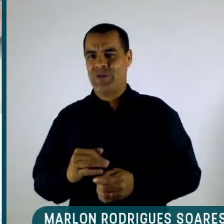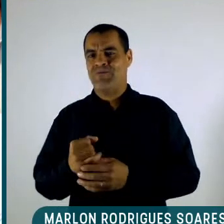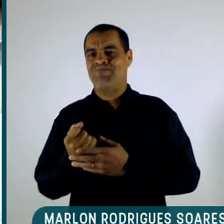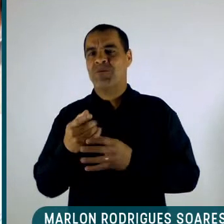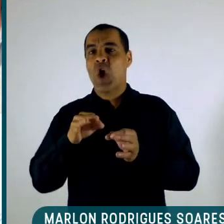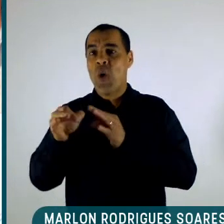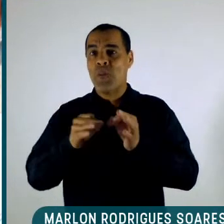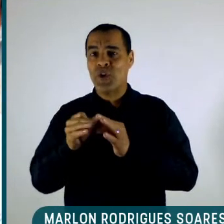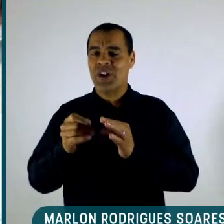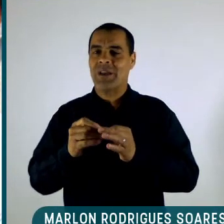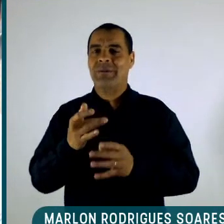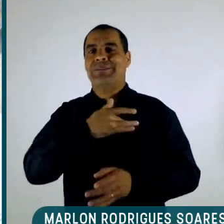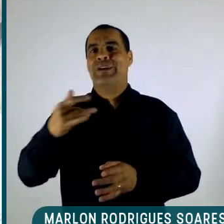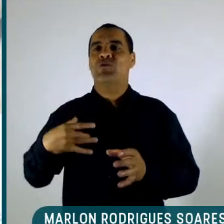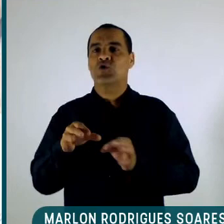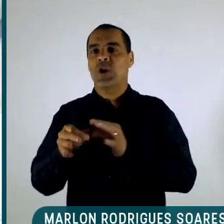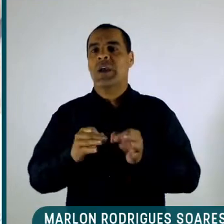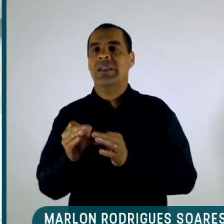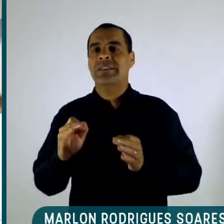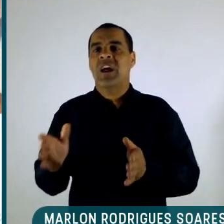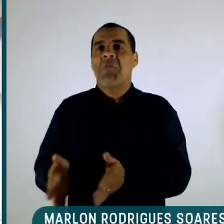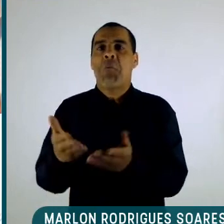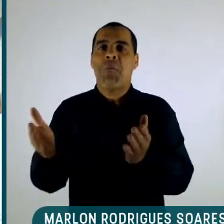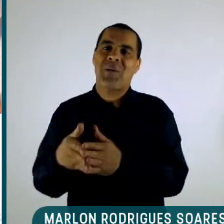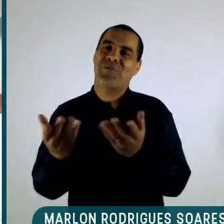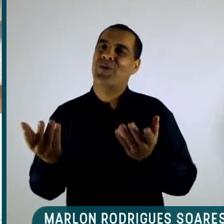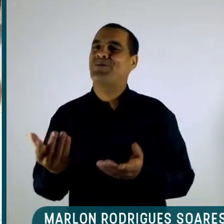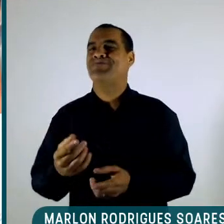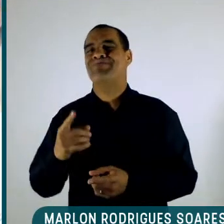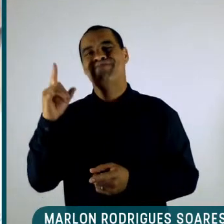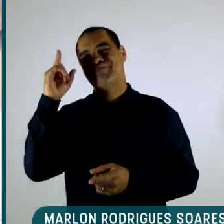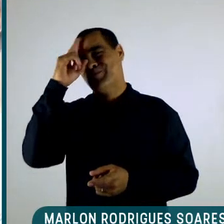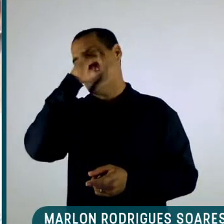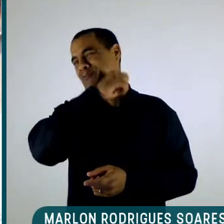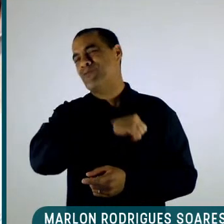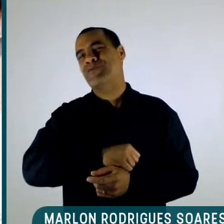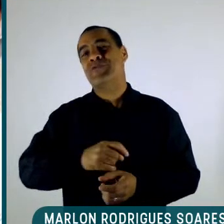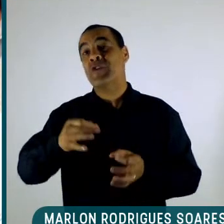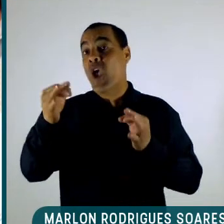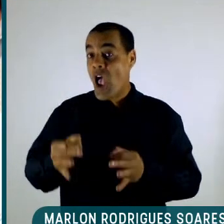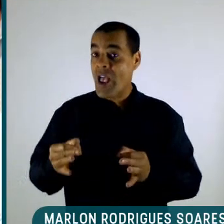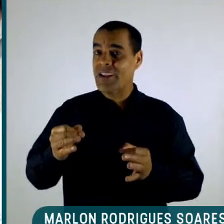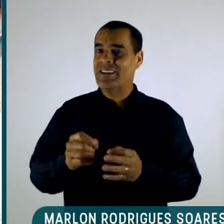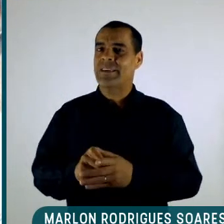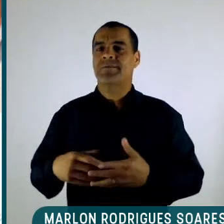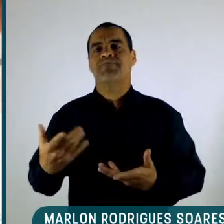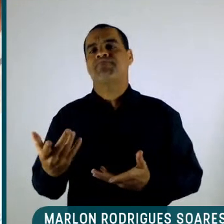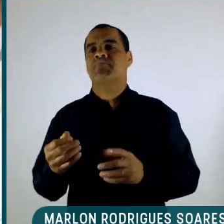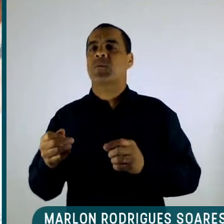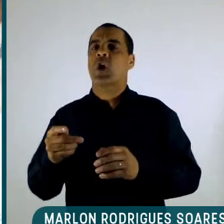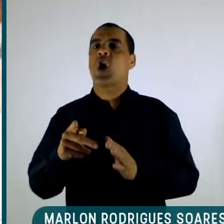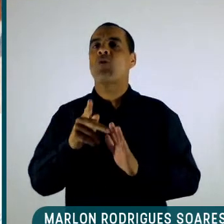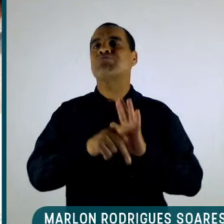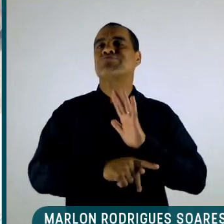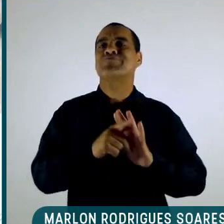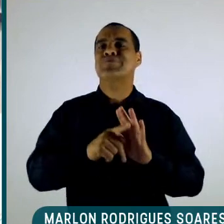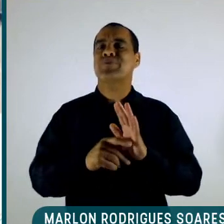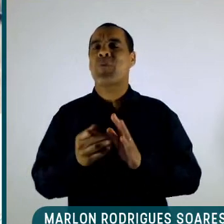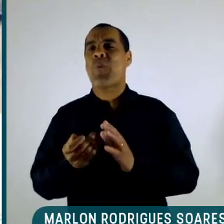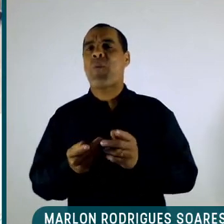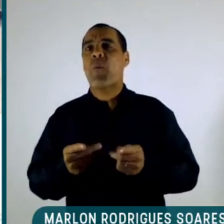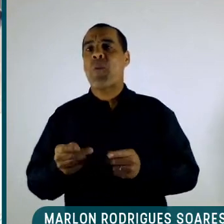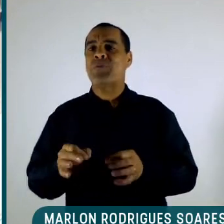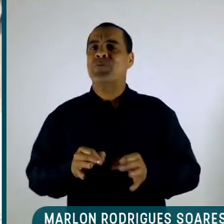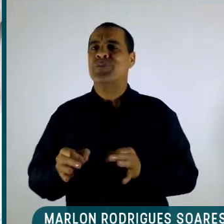that organized for poor people never work. That's a fact. For example, vaccination program, it